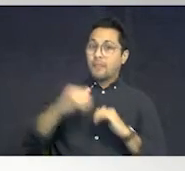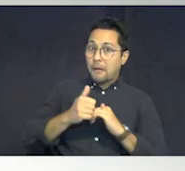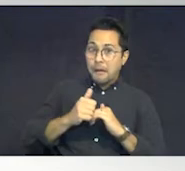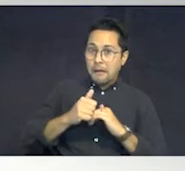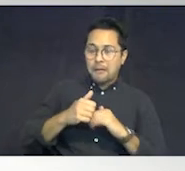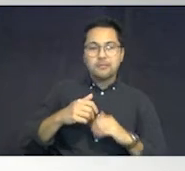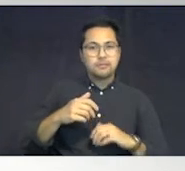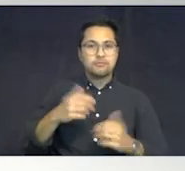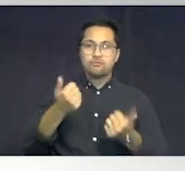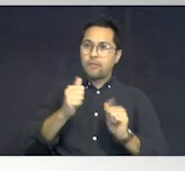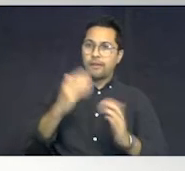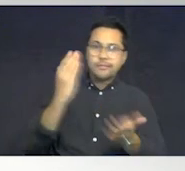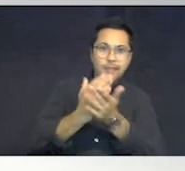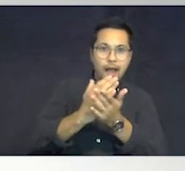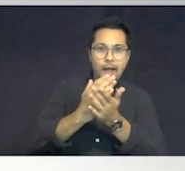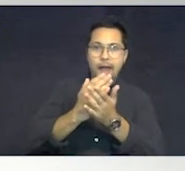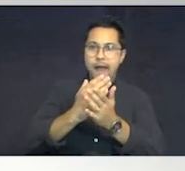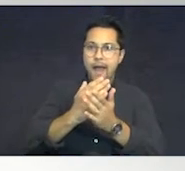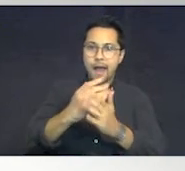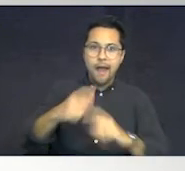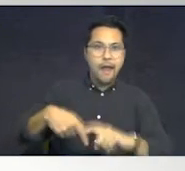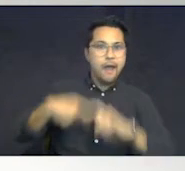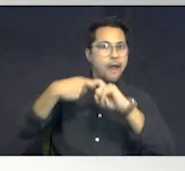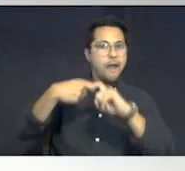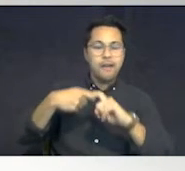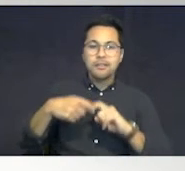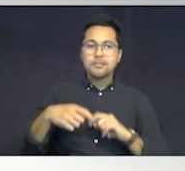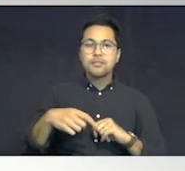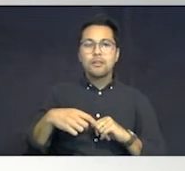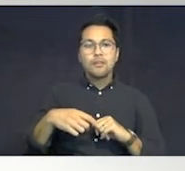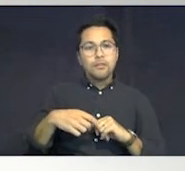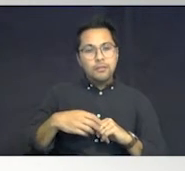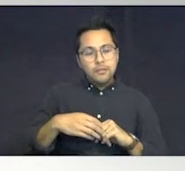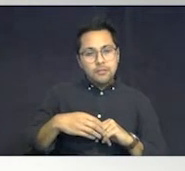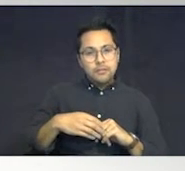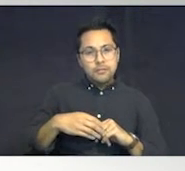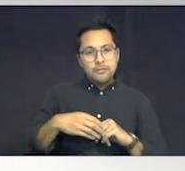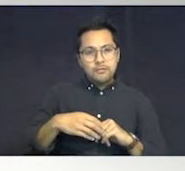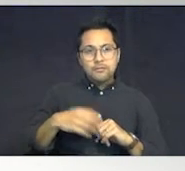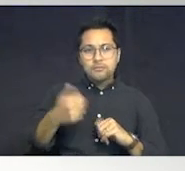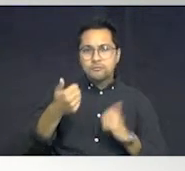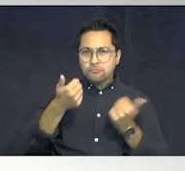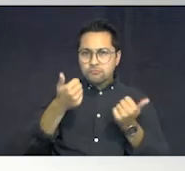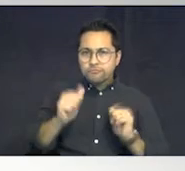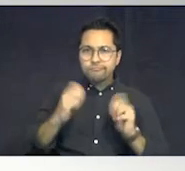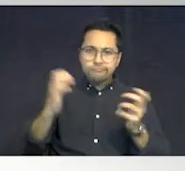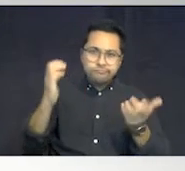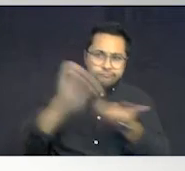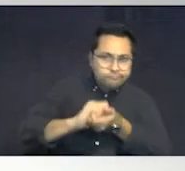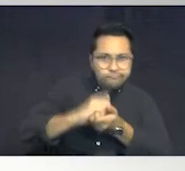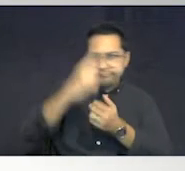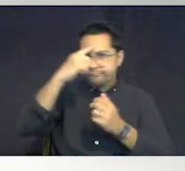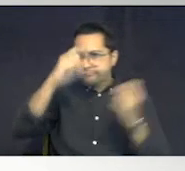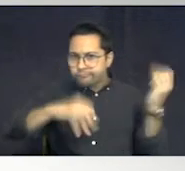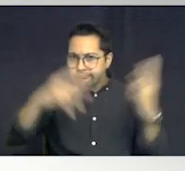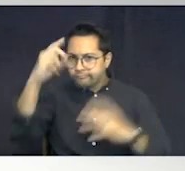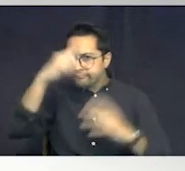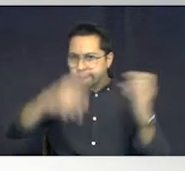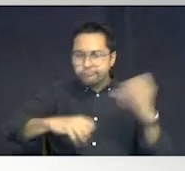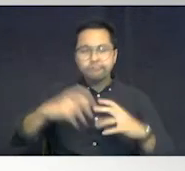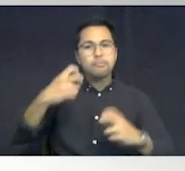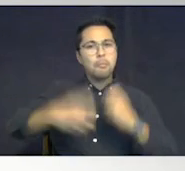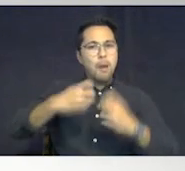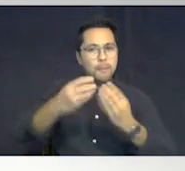prevent them in the first place. So increasing the capacity of systems and individuals to meaningfully collaborate and problem solve offers a